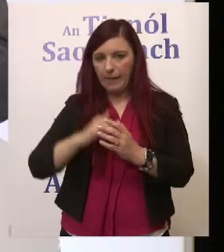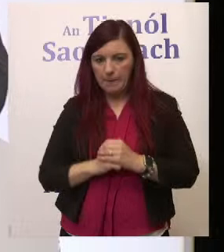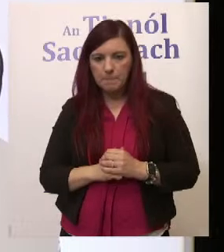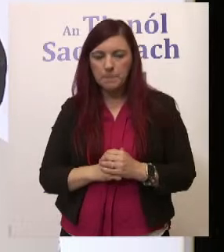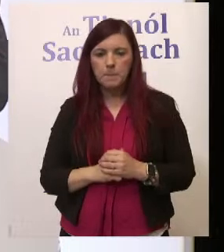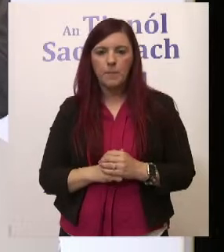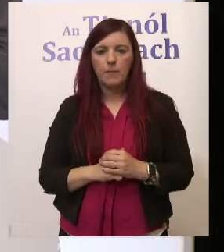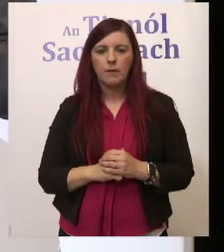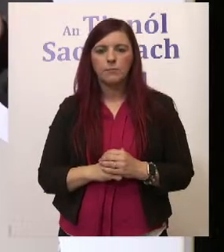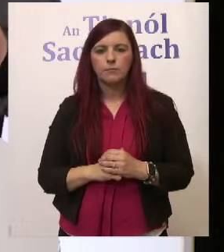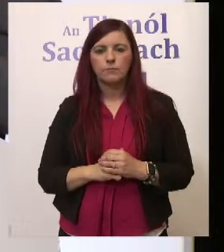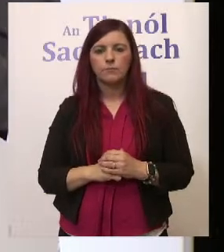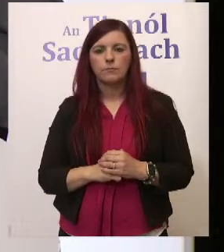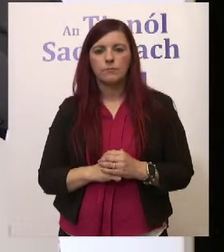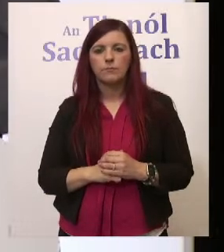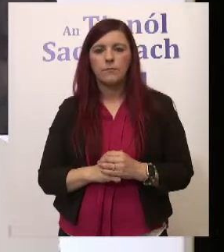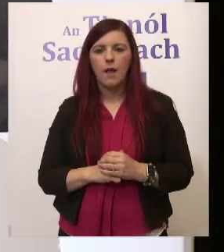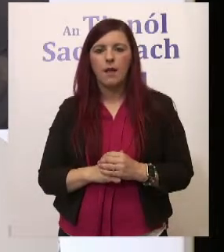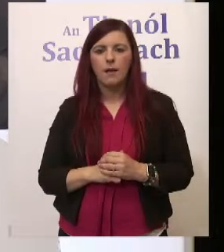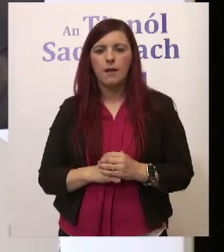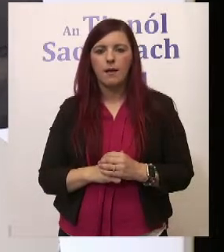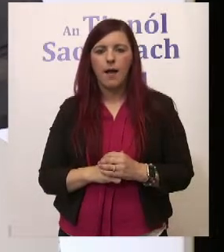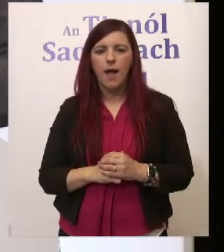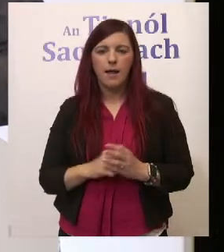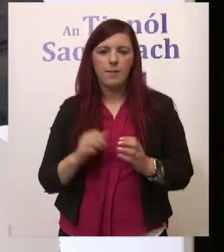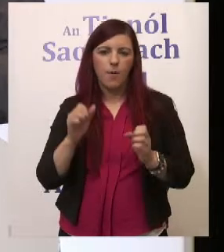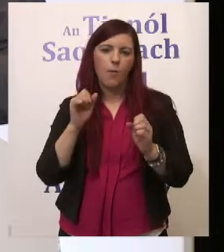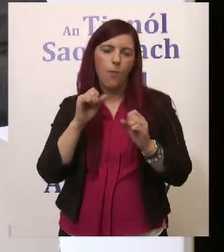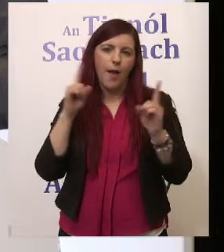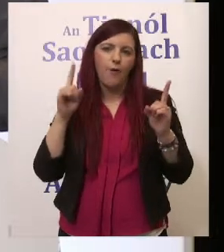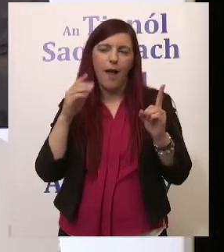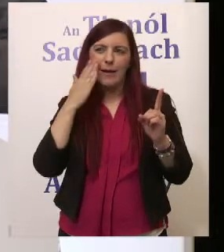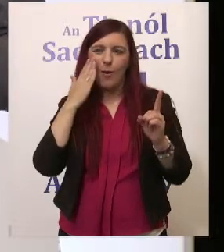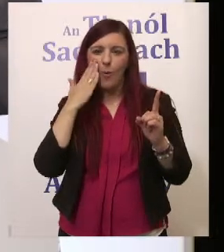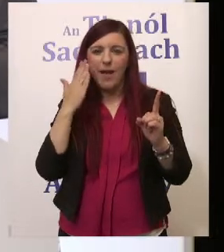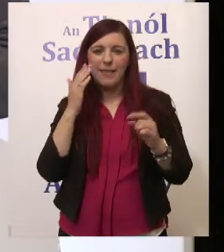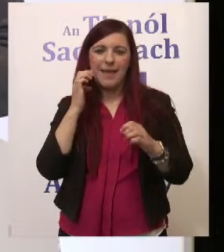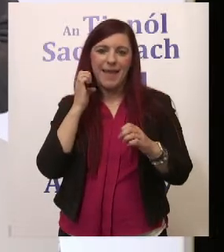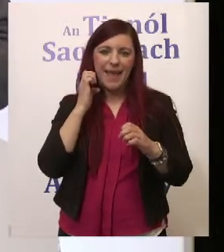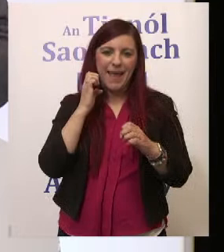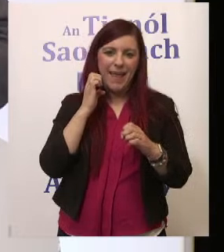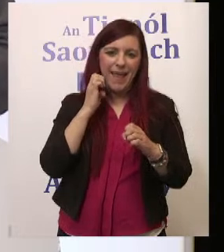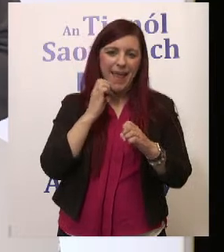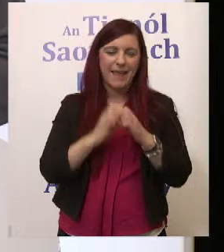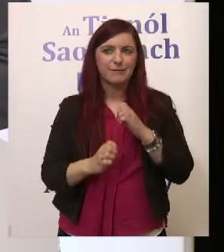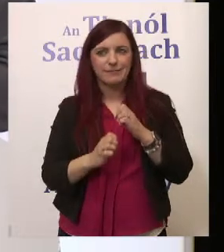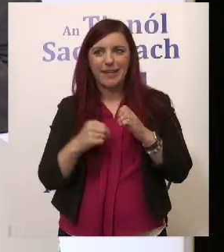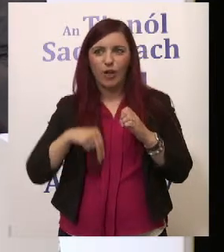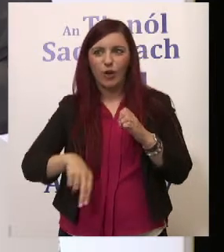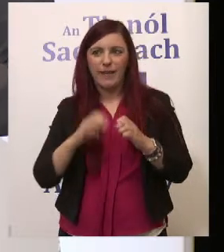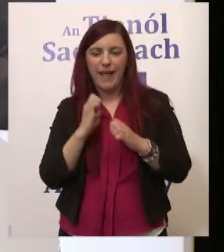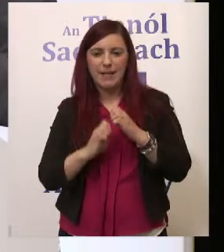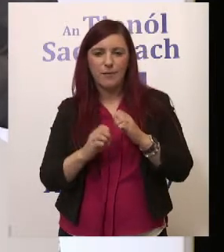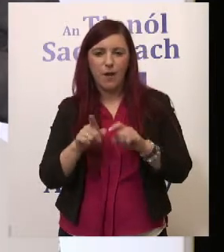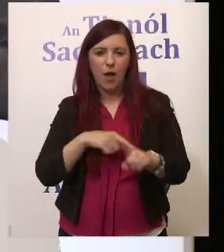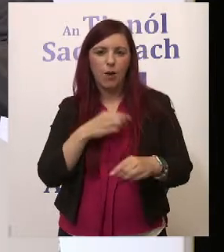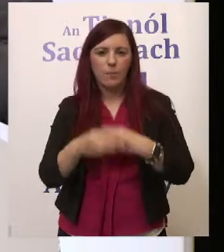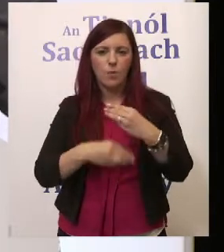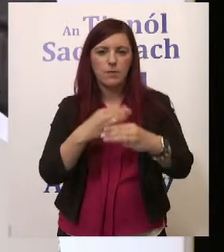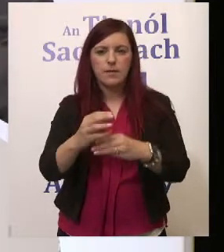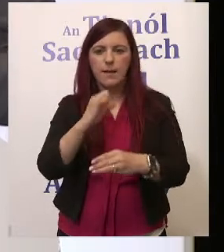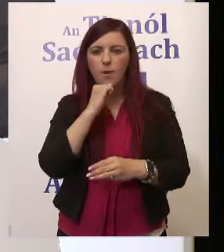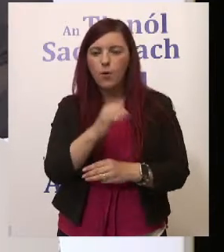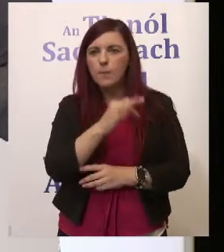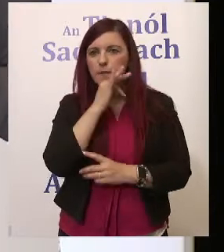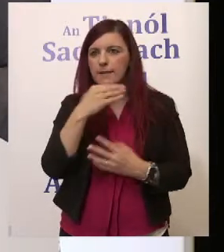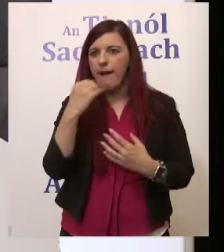I'm also aware that I'm coming to you at the end of or towards the end of a long process. I'm not going to pretend that I have all